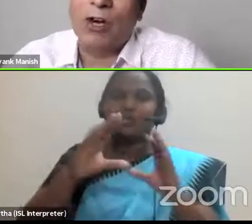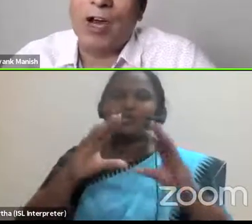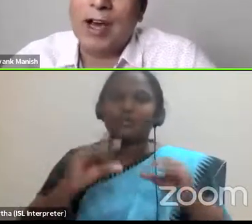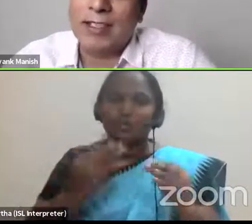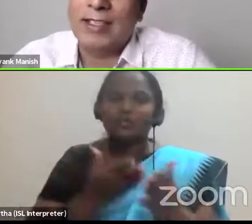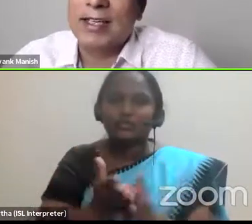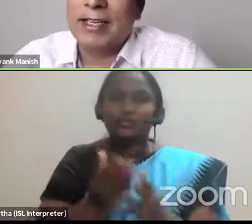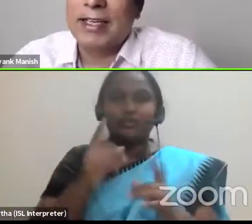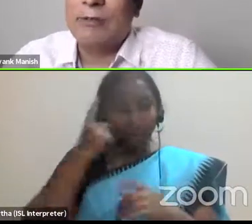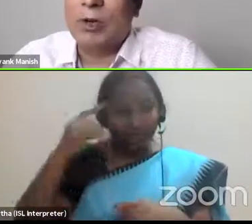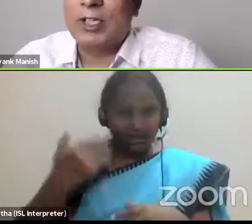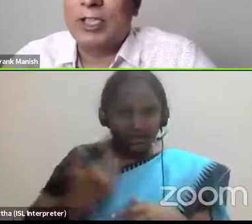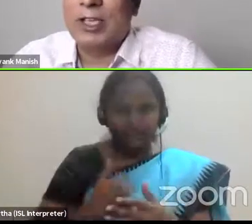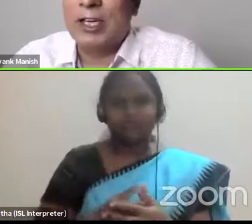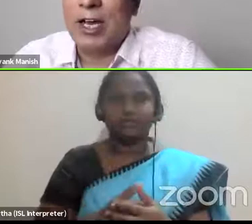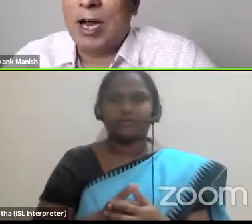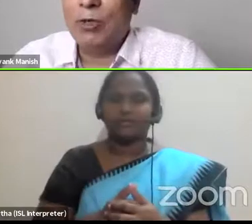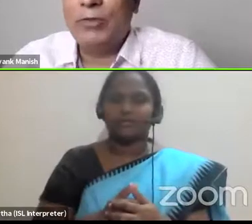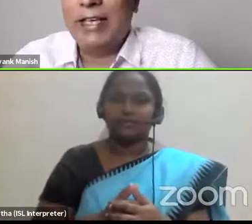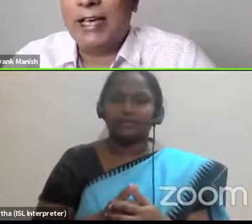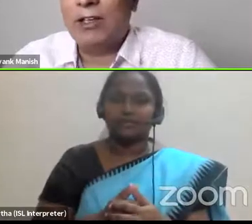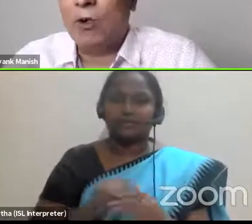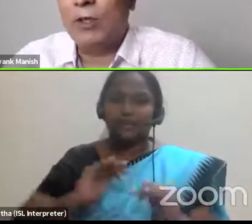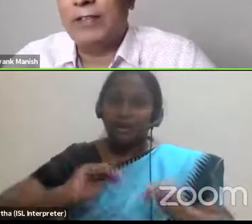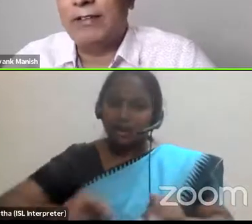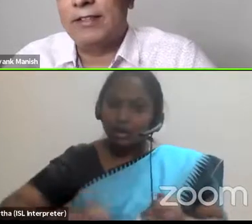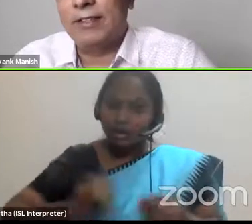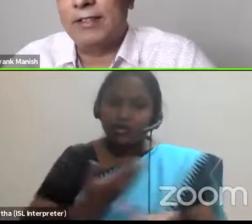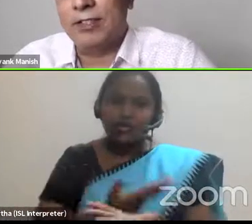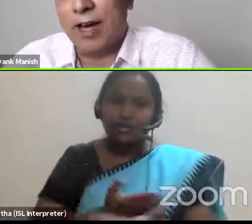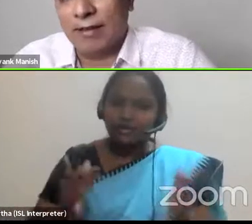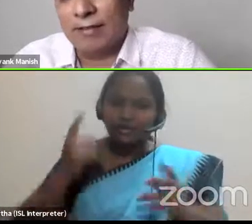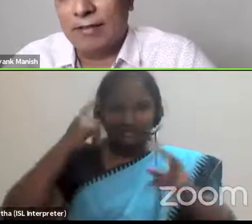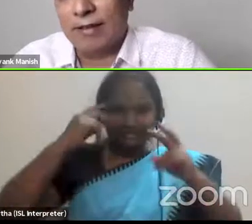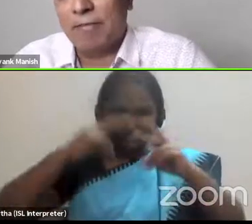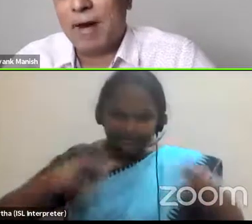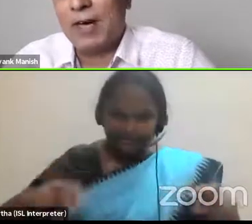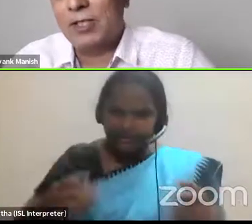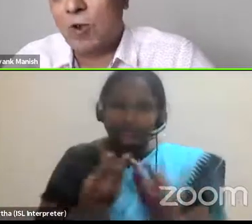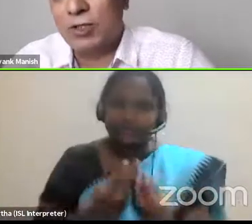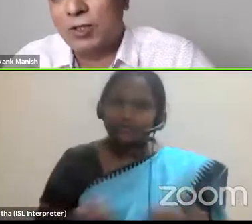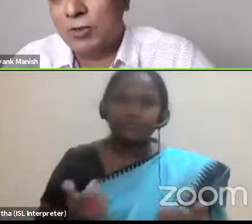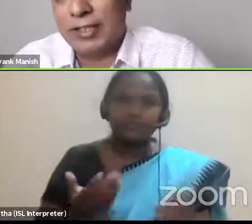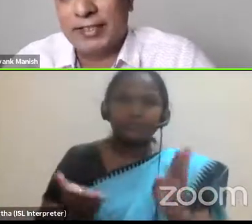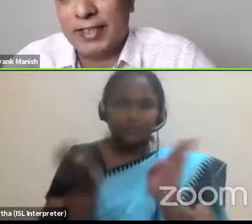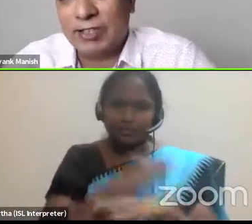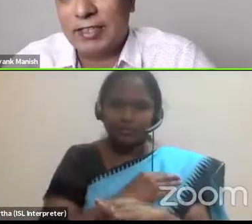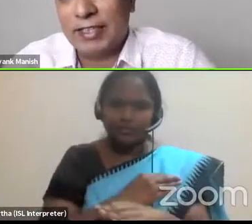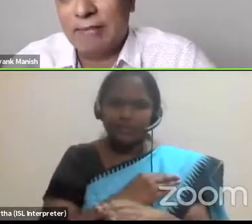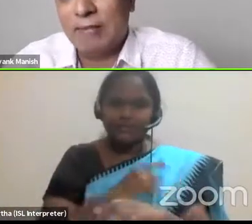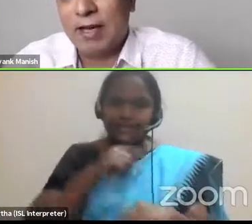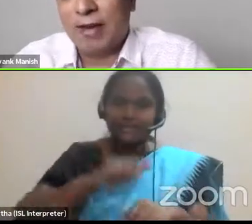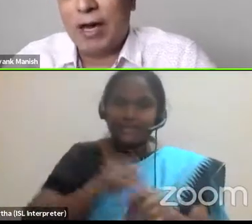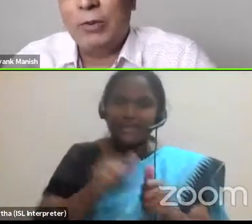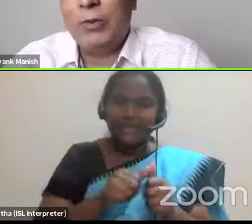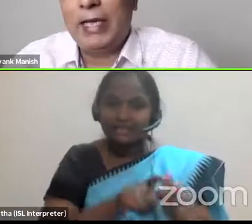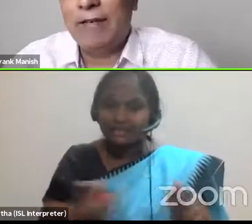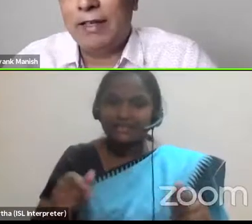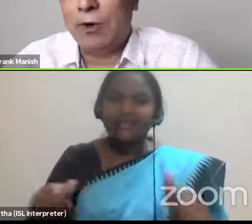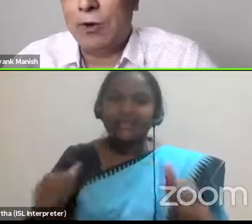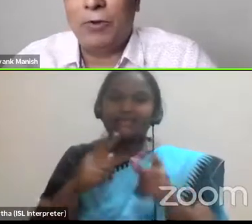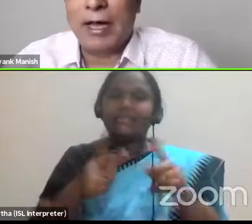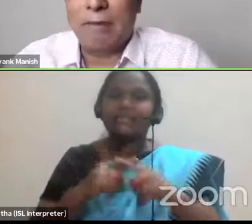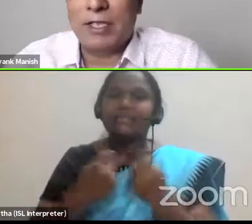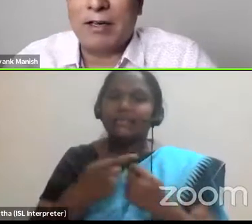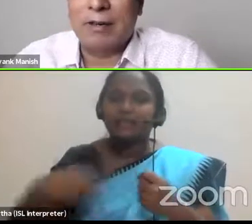side. But for us, it was, how do we get all the research done, passed on to the Accenture team? How do we